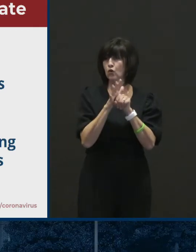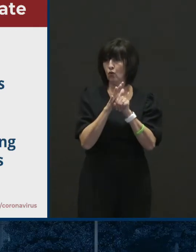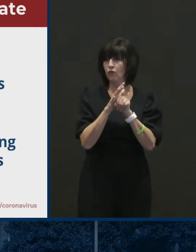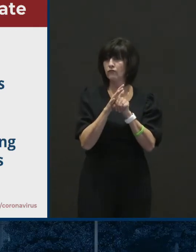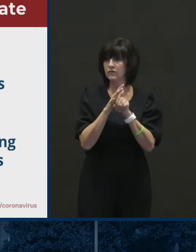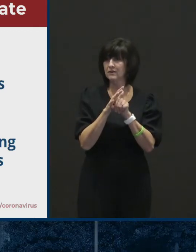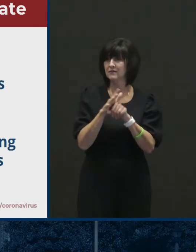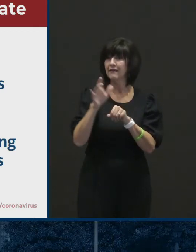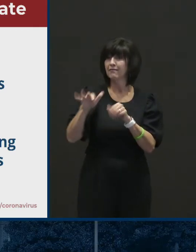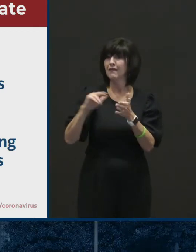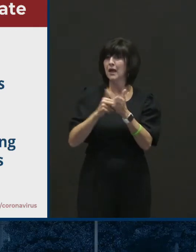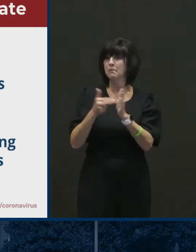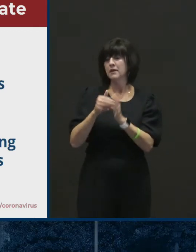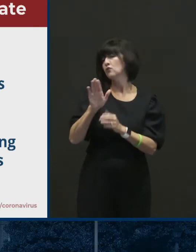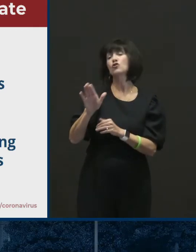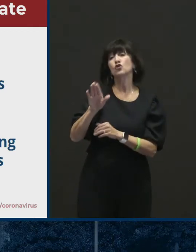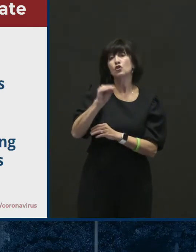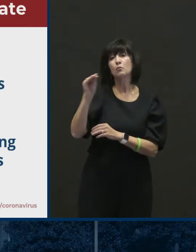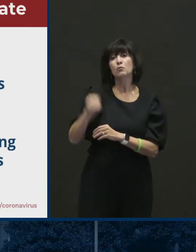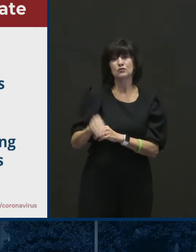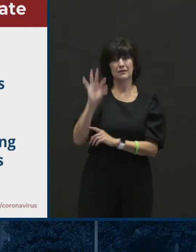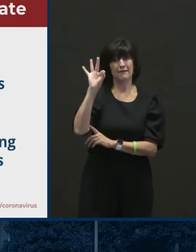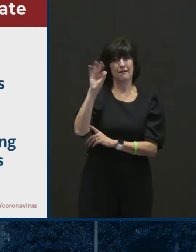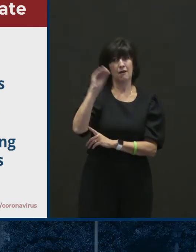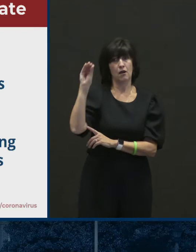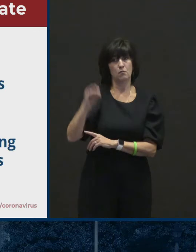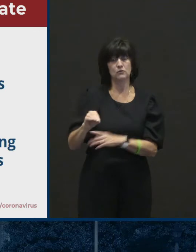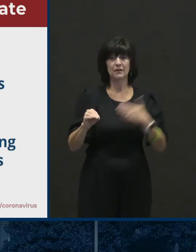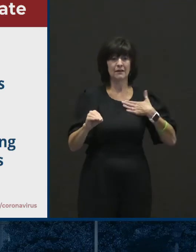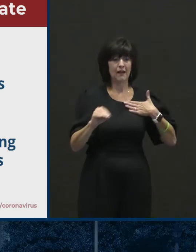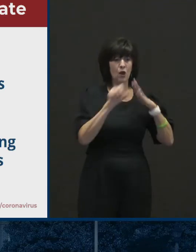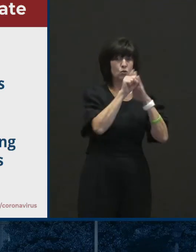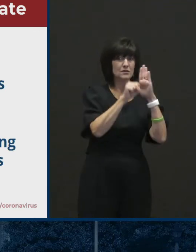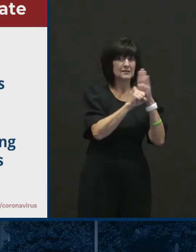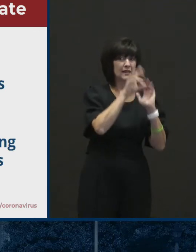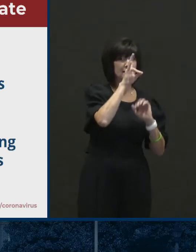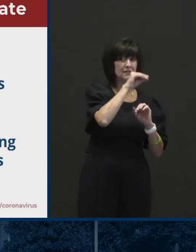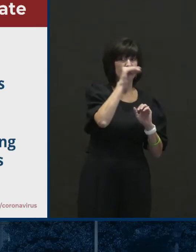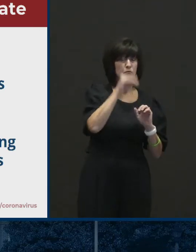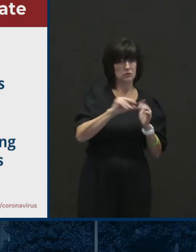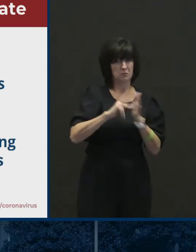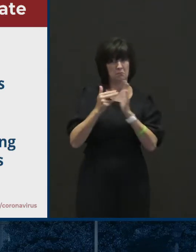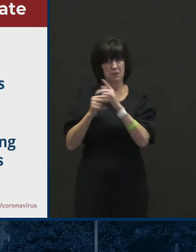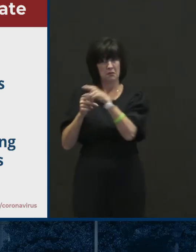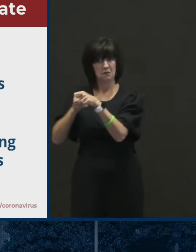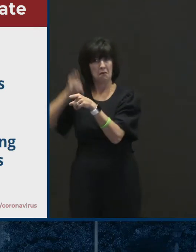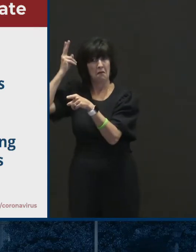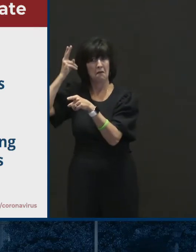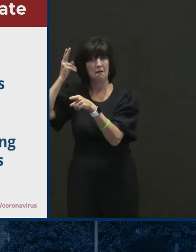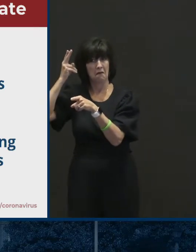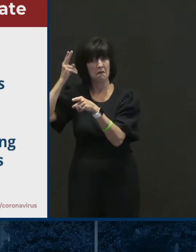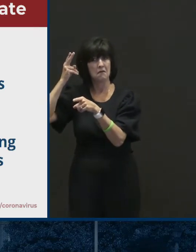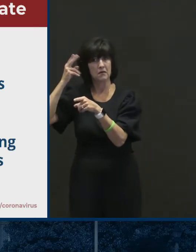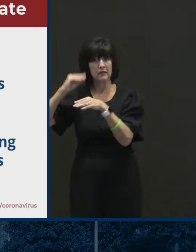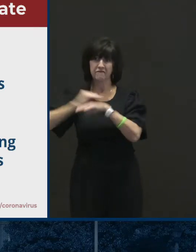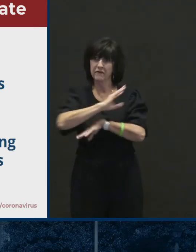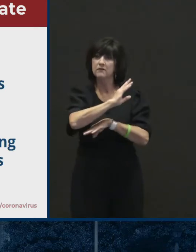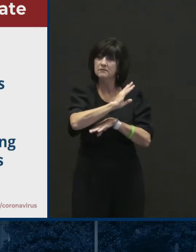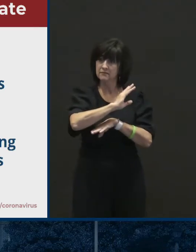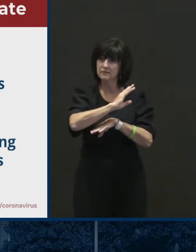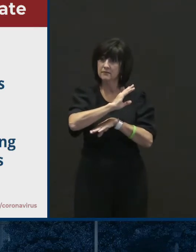the state average. But also, as I was saying, how important it is for us to get as much information as